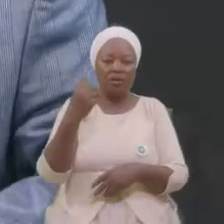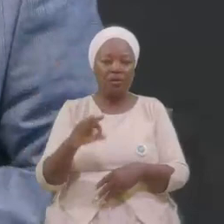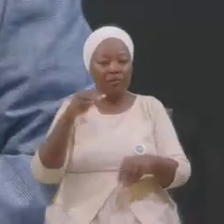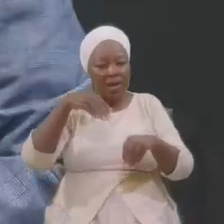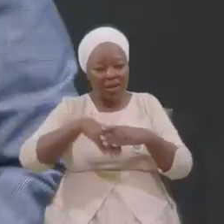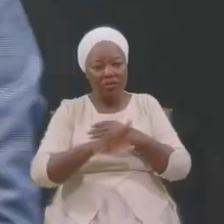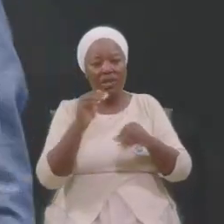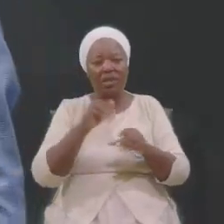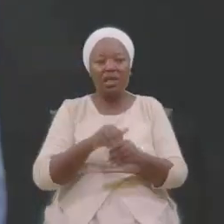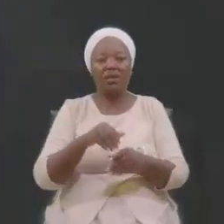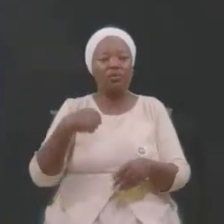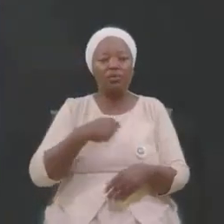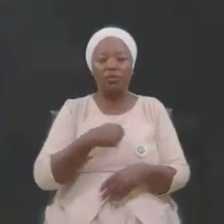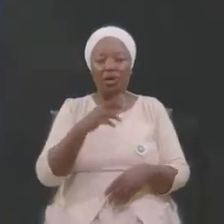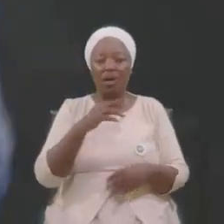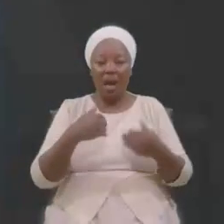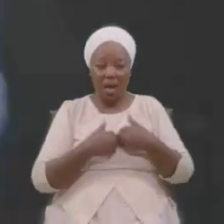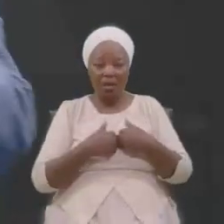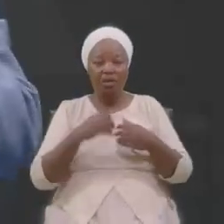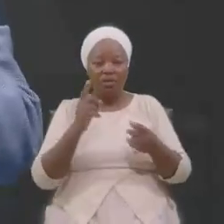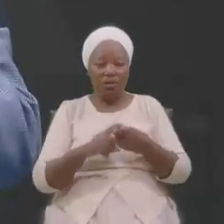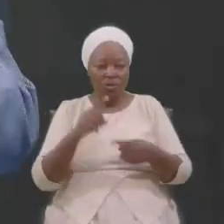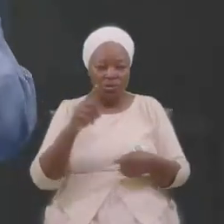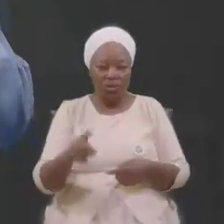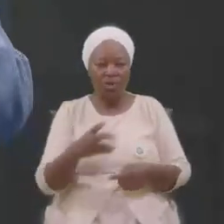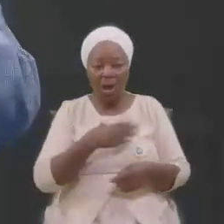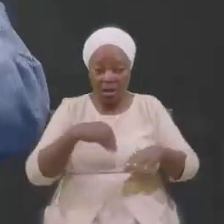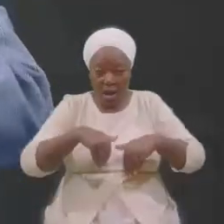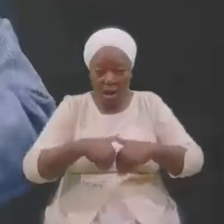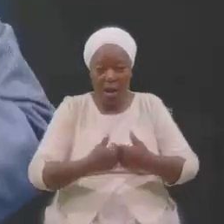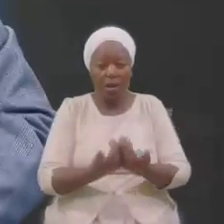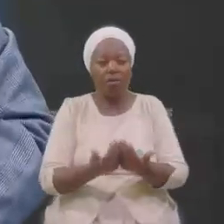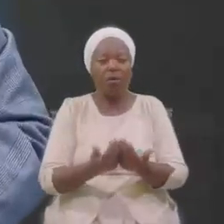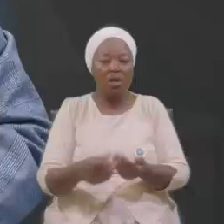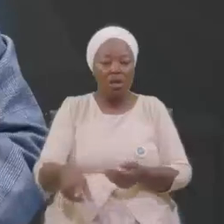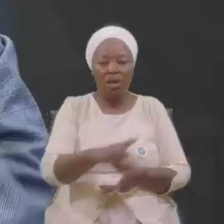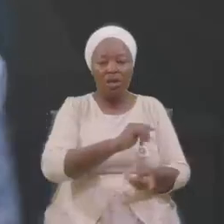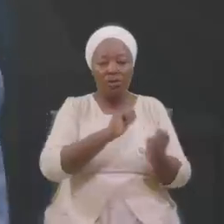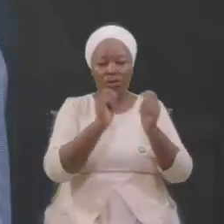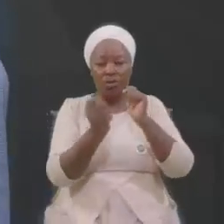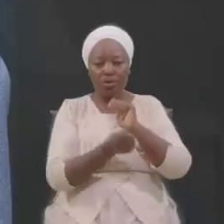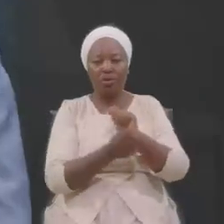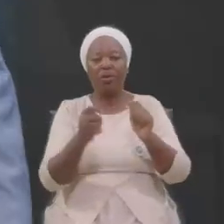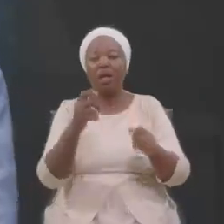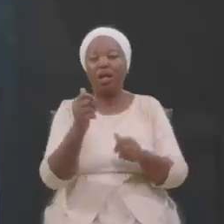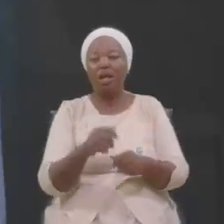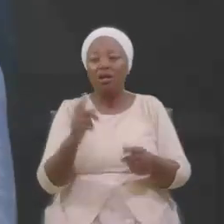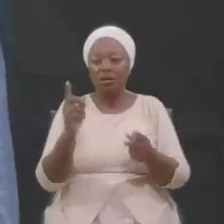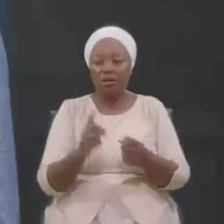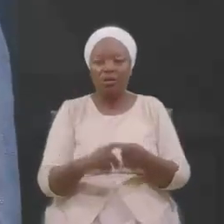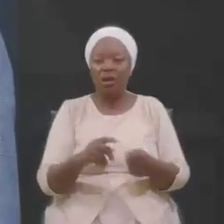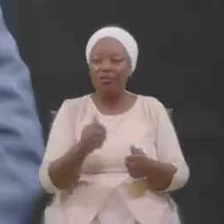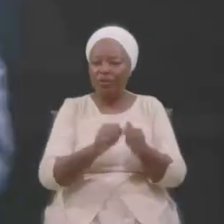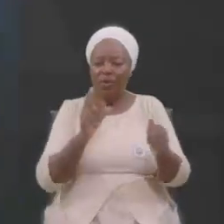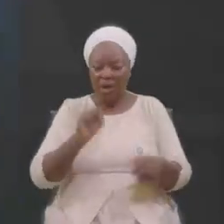in we had unto you, and how ye turned. Everybody could see the